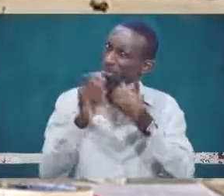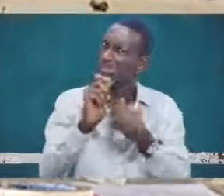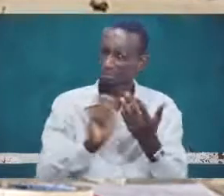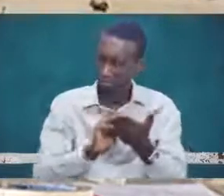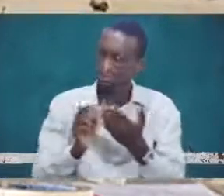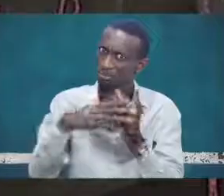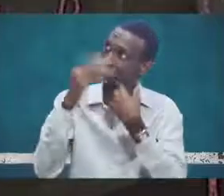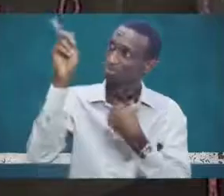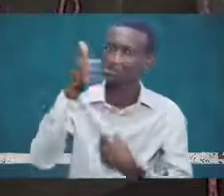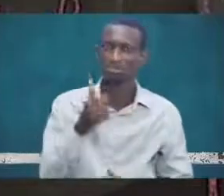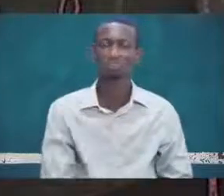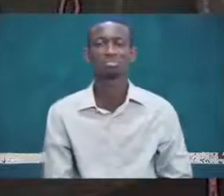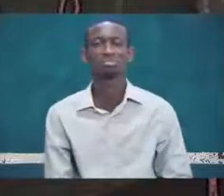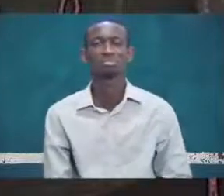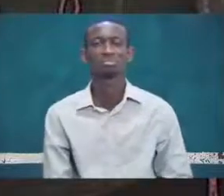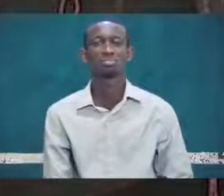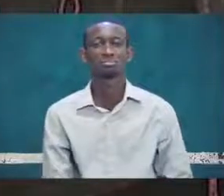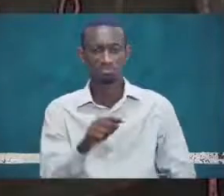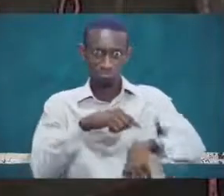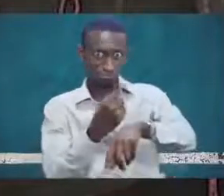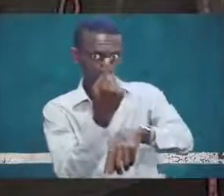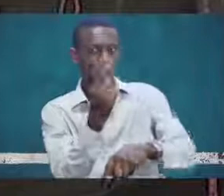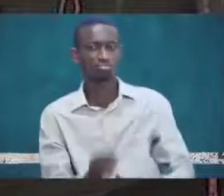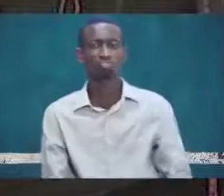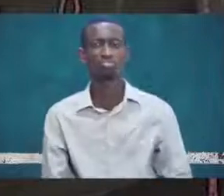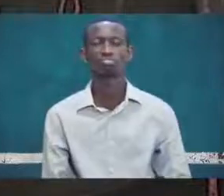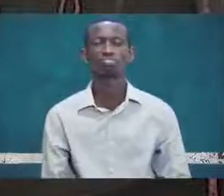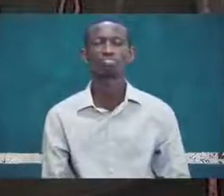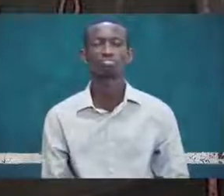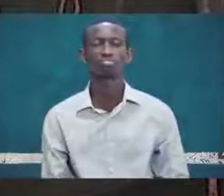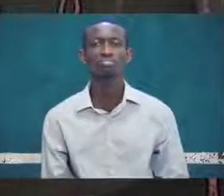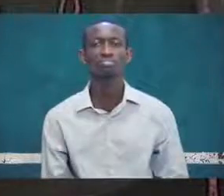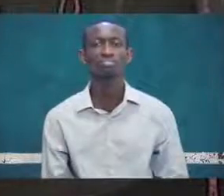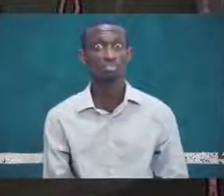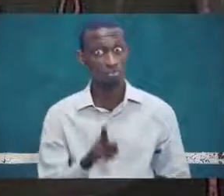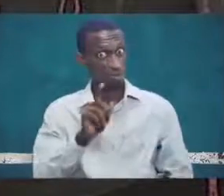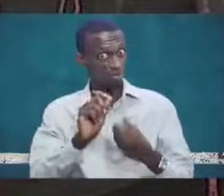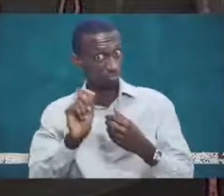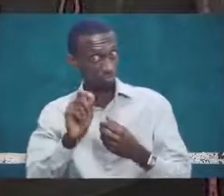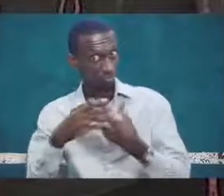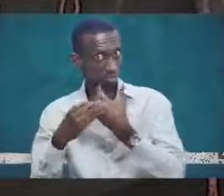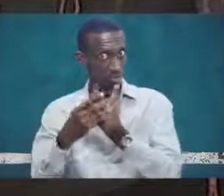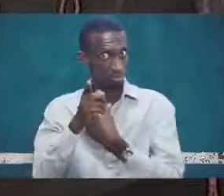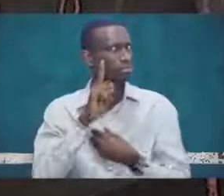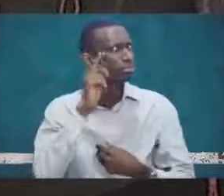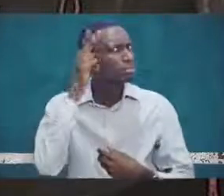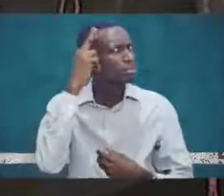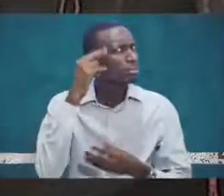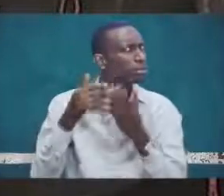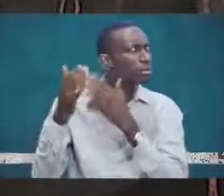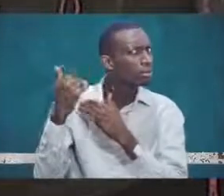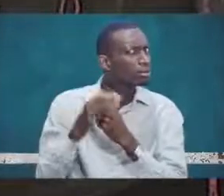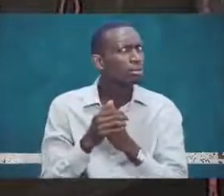this summary. Just a minute. And as you're writing, remember every explanation of every